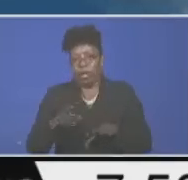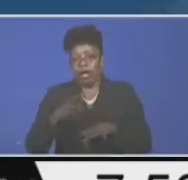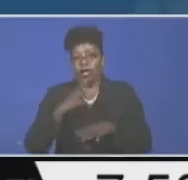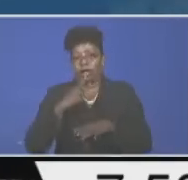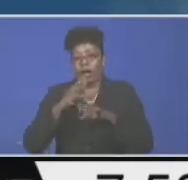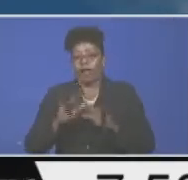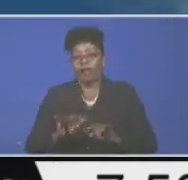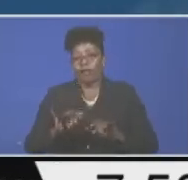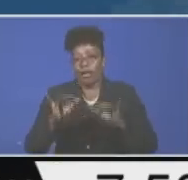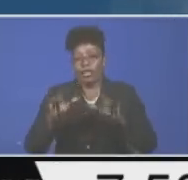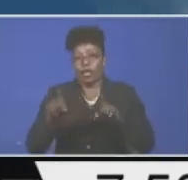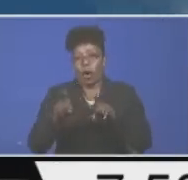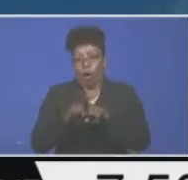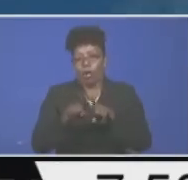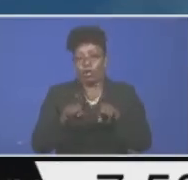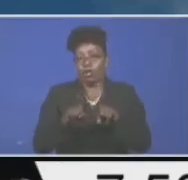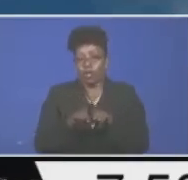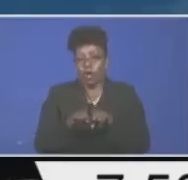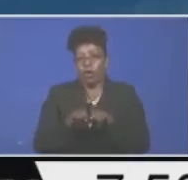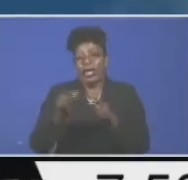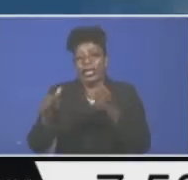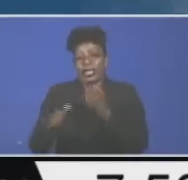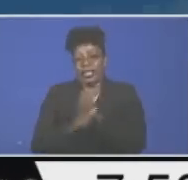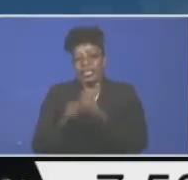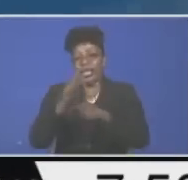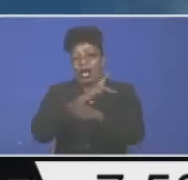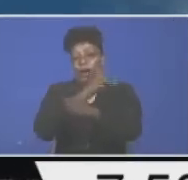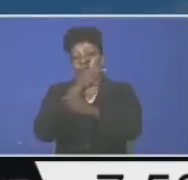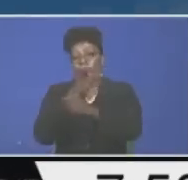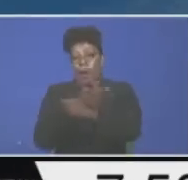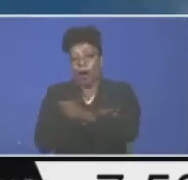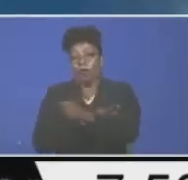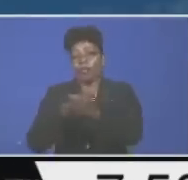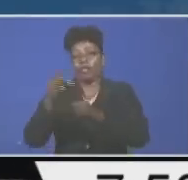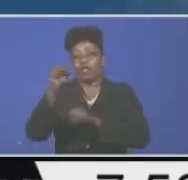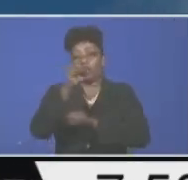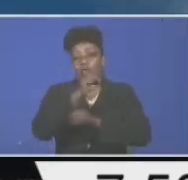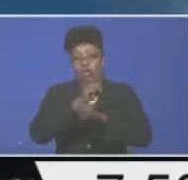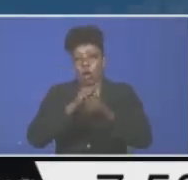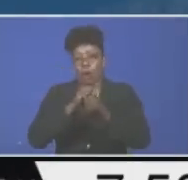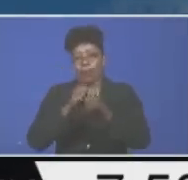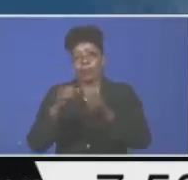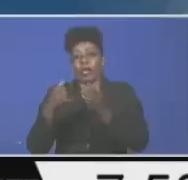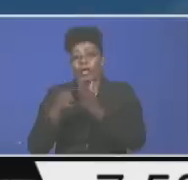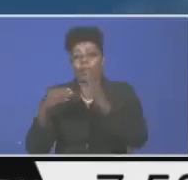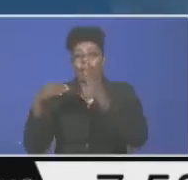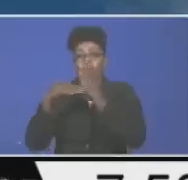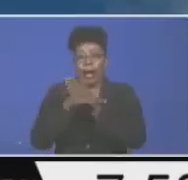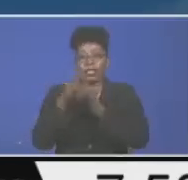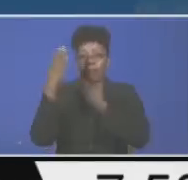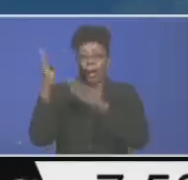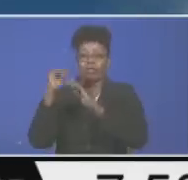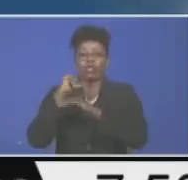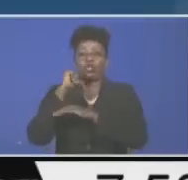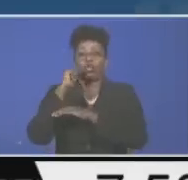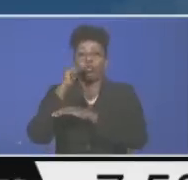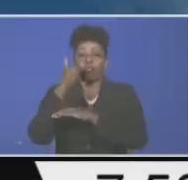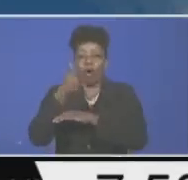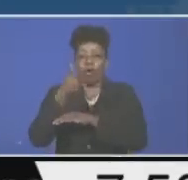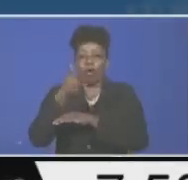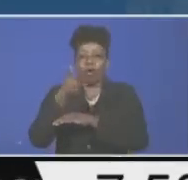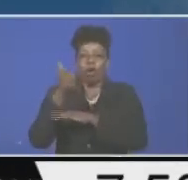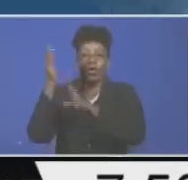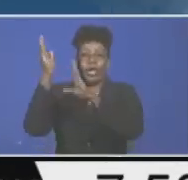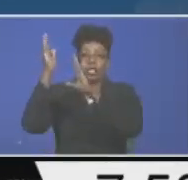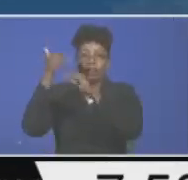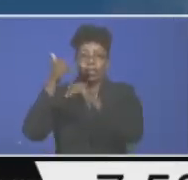well. So a very dangerous and powerful storm heading towards the Carolina. But as it passes the Bahamas tomorrow, we can anticipate some large sea